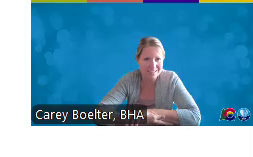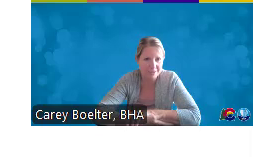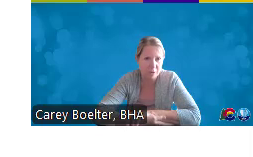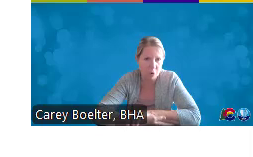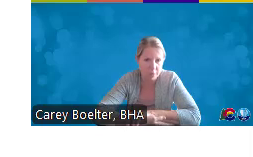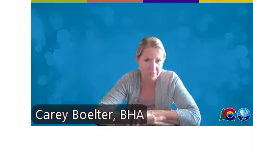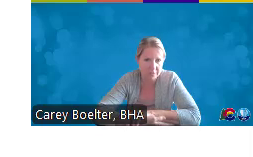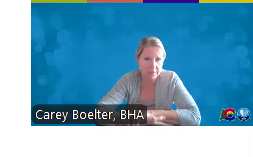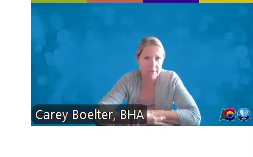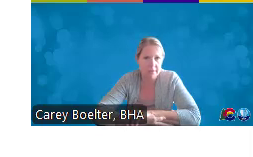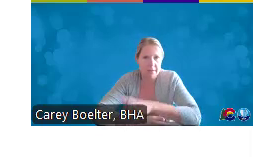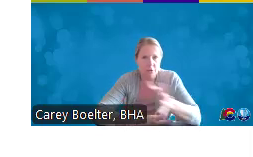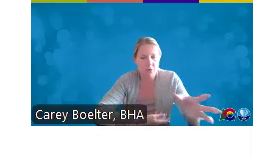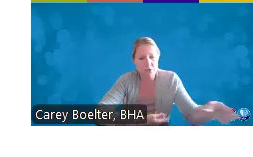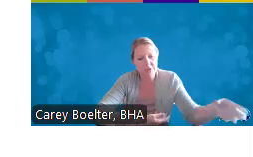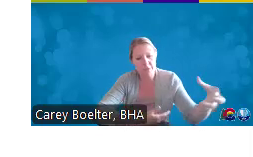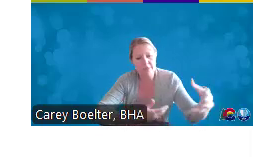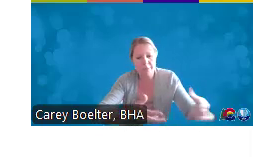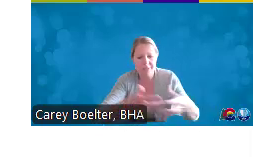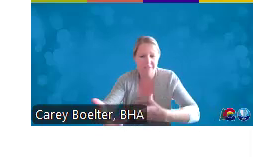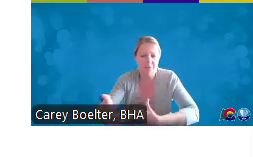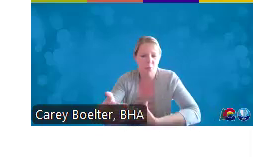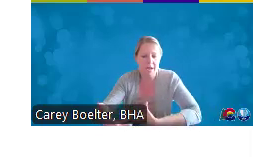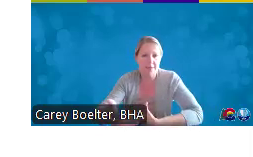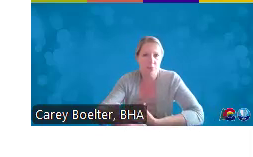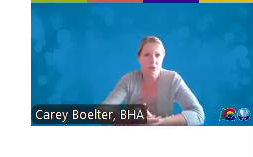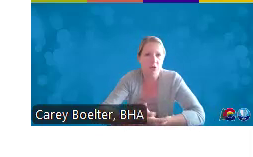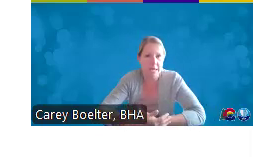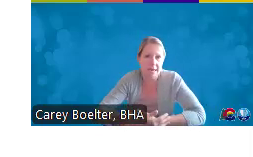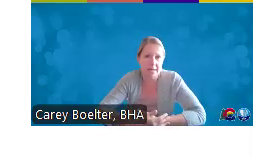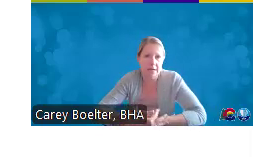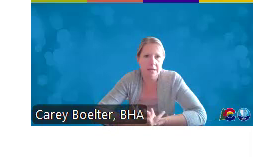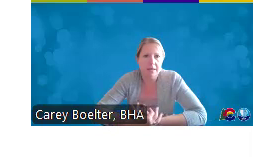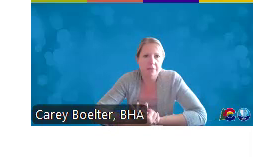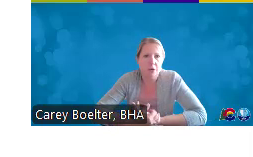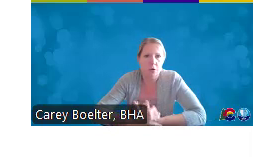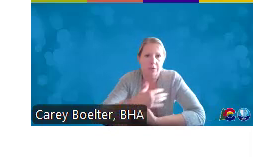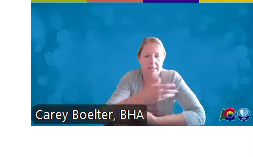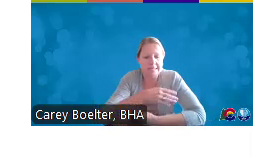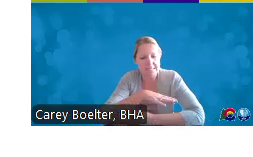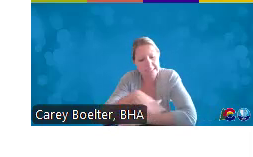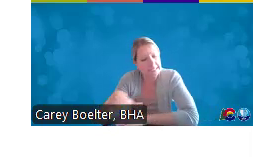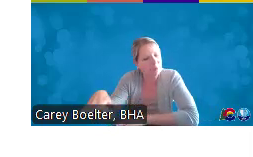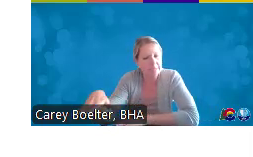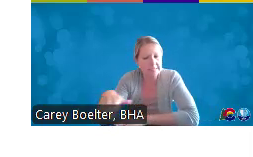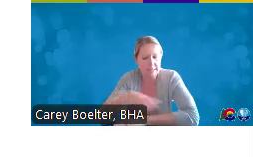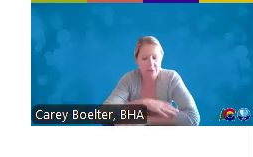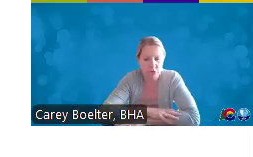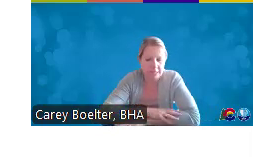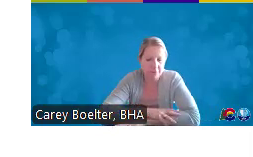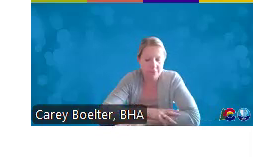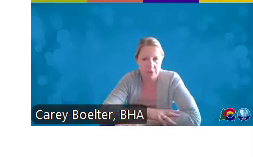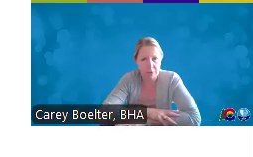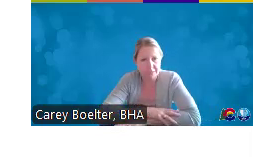is in need in that moment. So those are some of the impetuses of why this was created. So the consistent